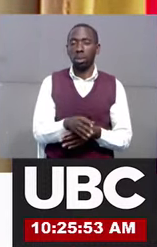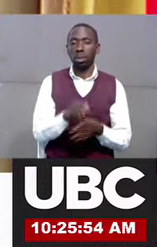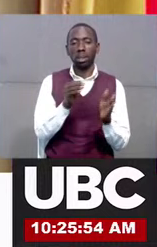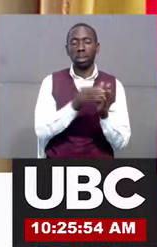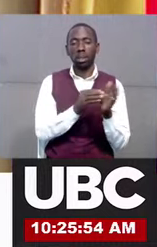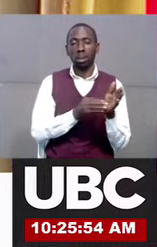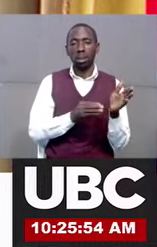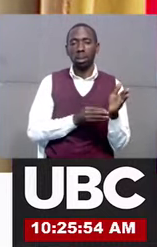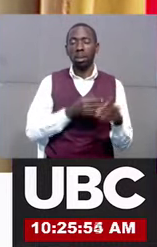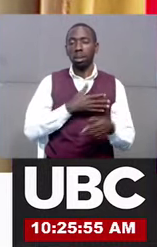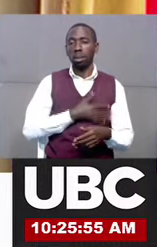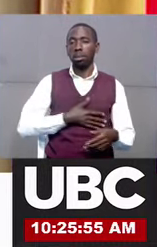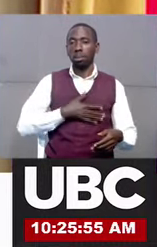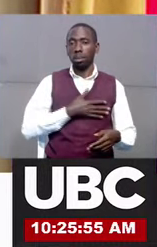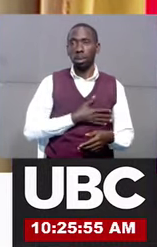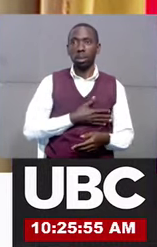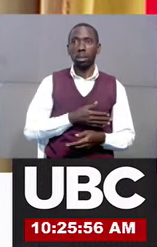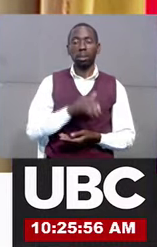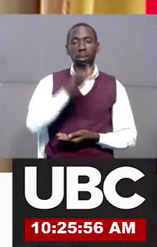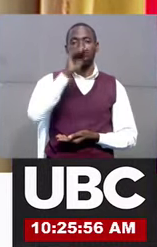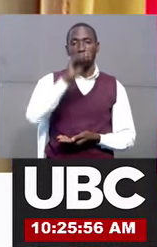reduce our...